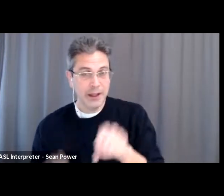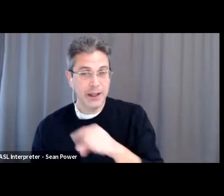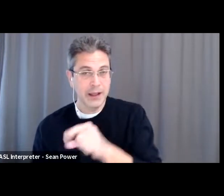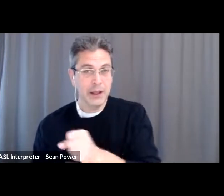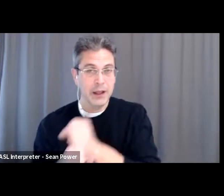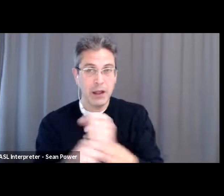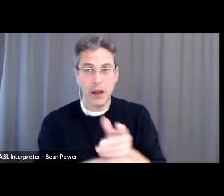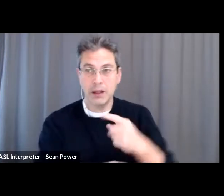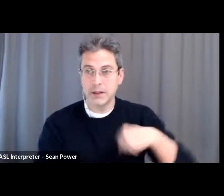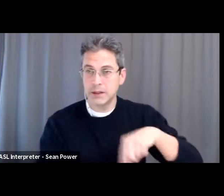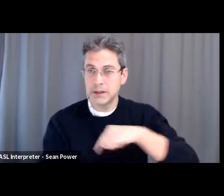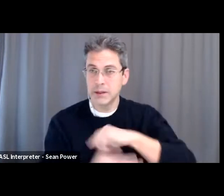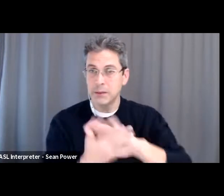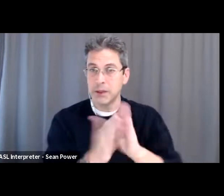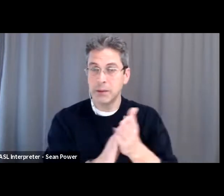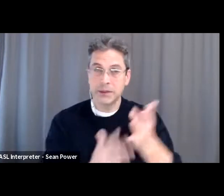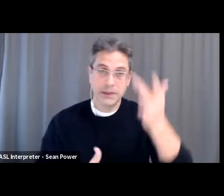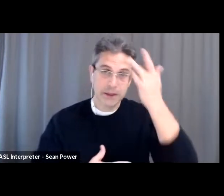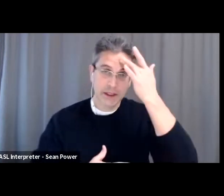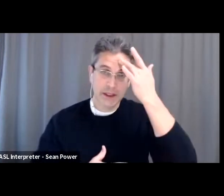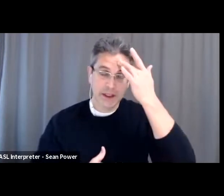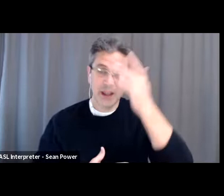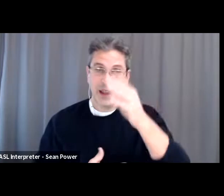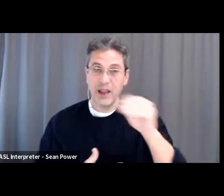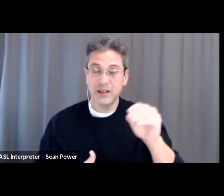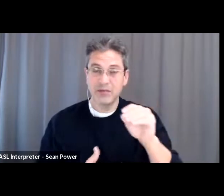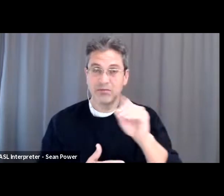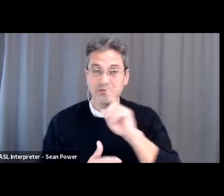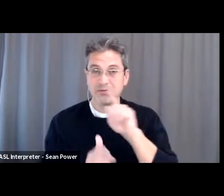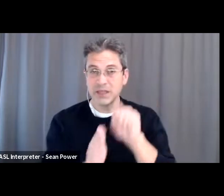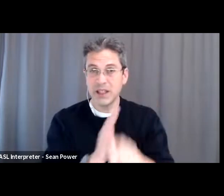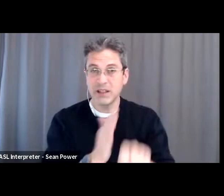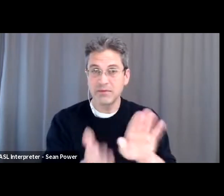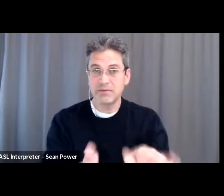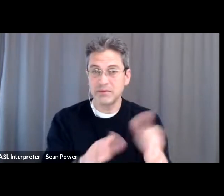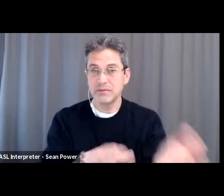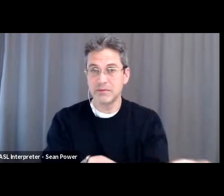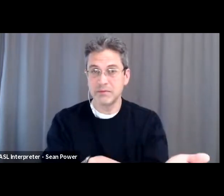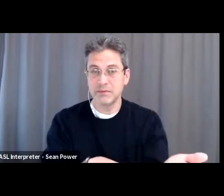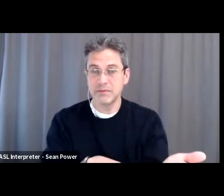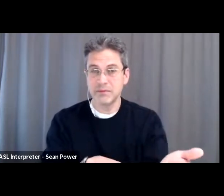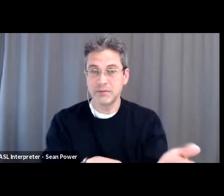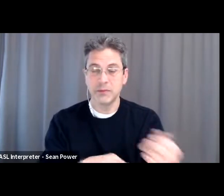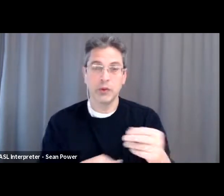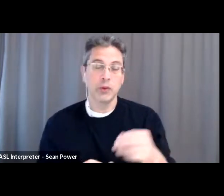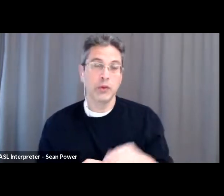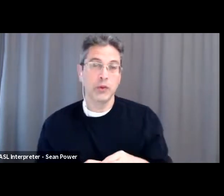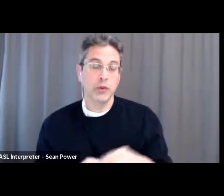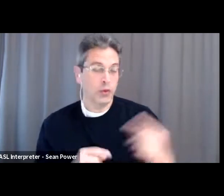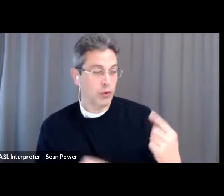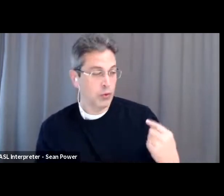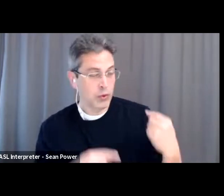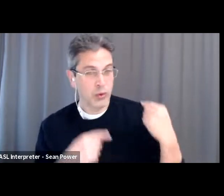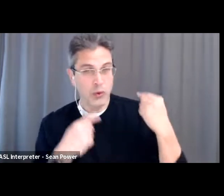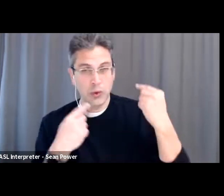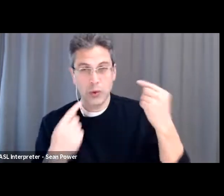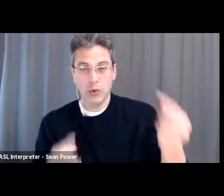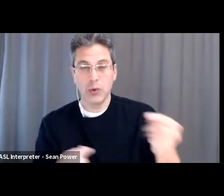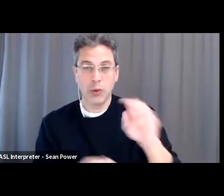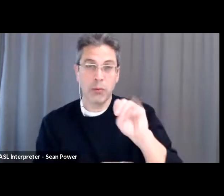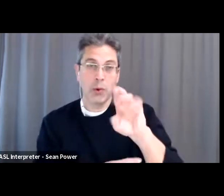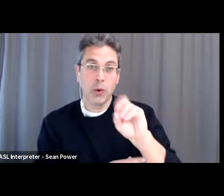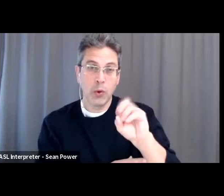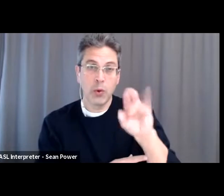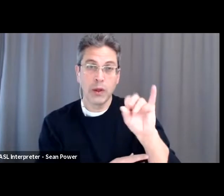ill and even kill us. Over the course of human history, microorganisms have been a leading cause